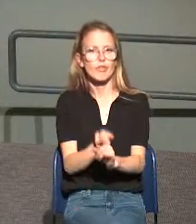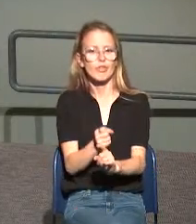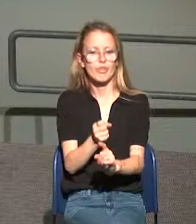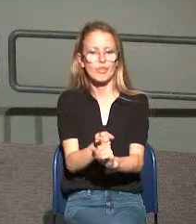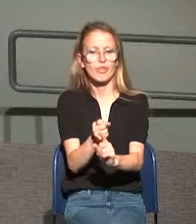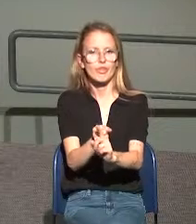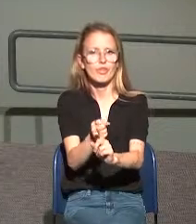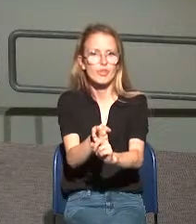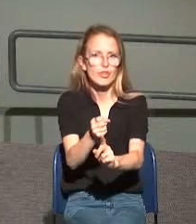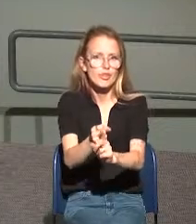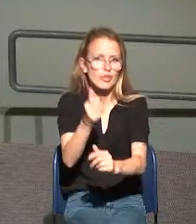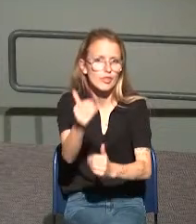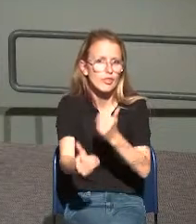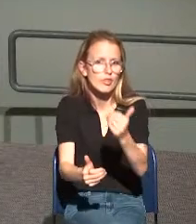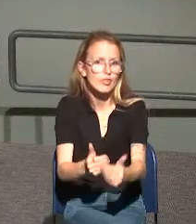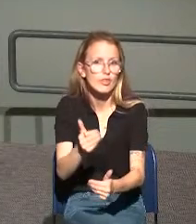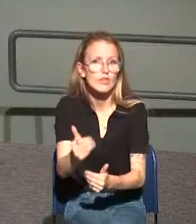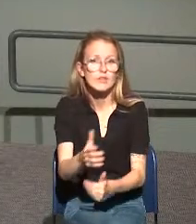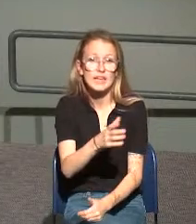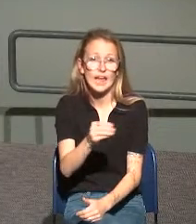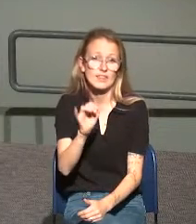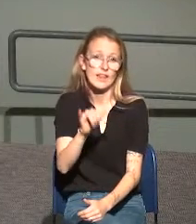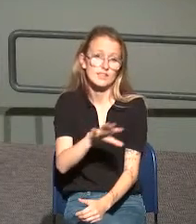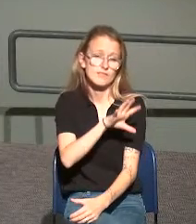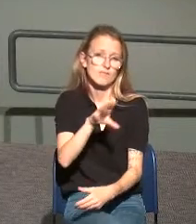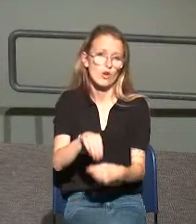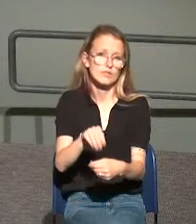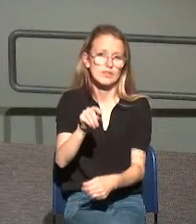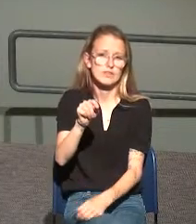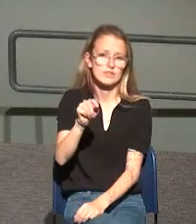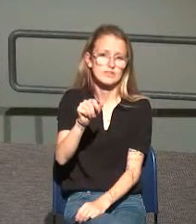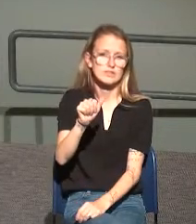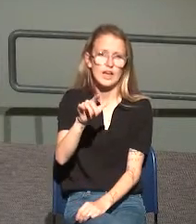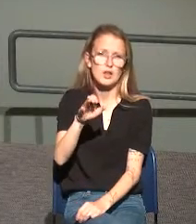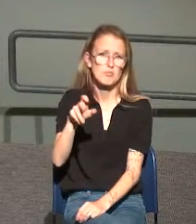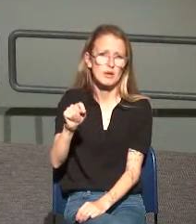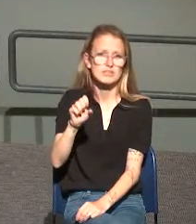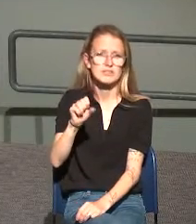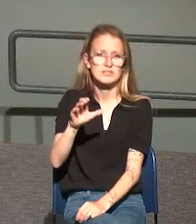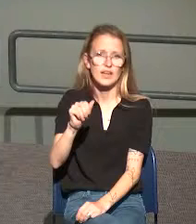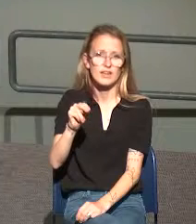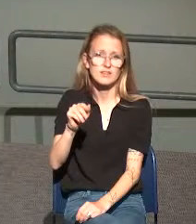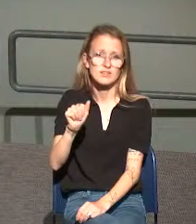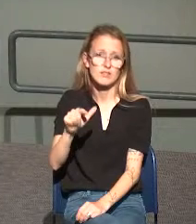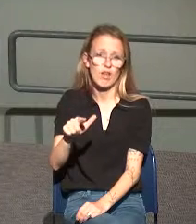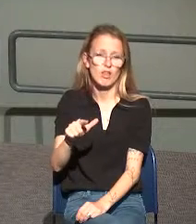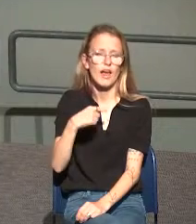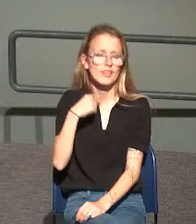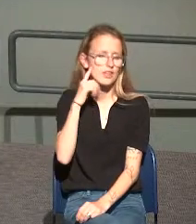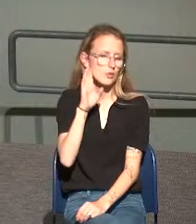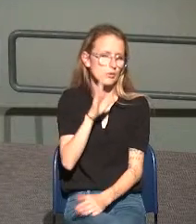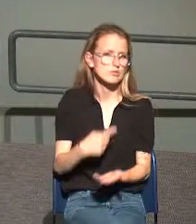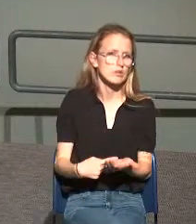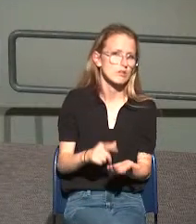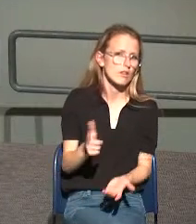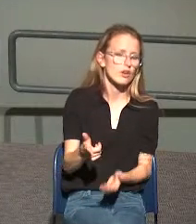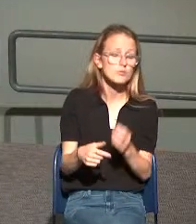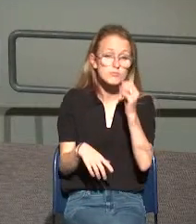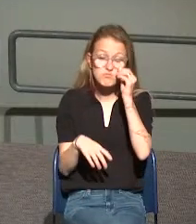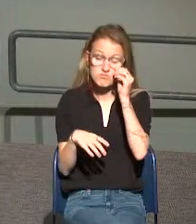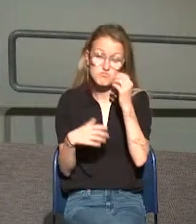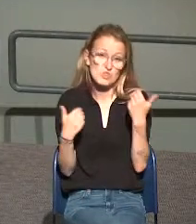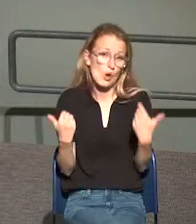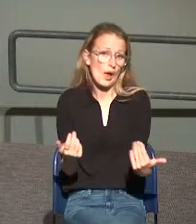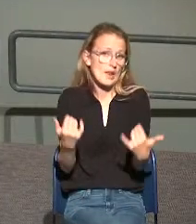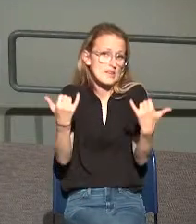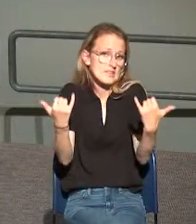was a factor in the tailhook scandal, which I think we'll talk about a little bit later on. Yeah, well, let's go ahead and do this now. I mean, knowing